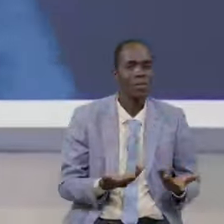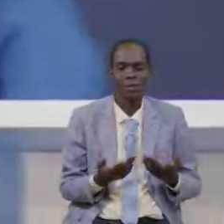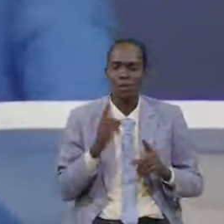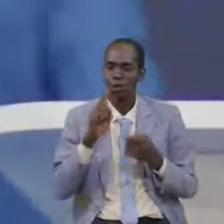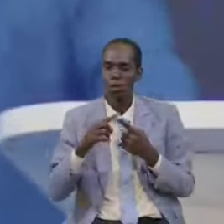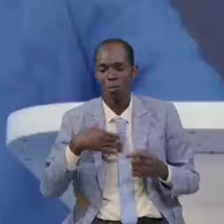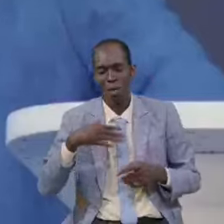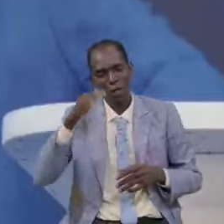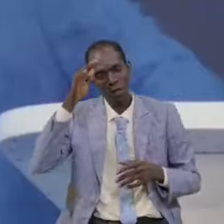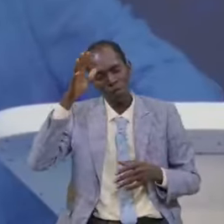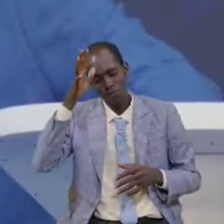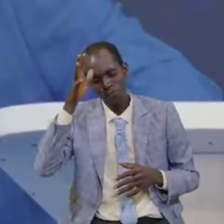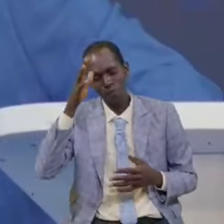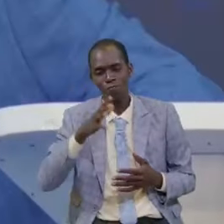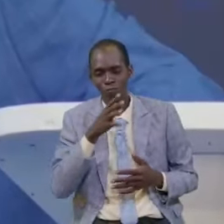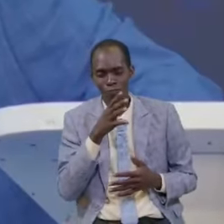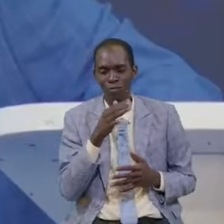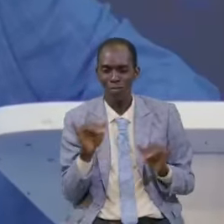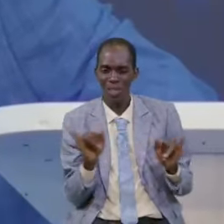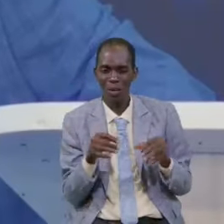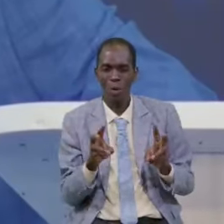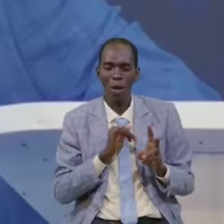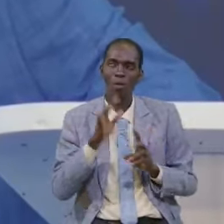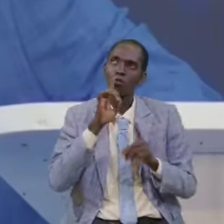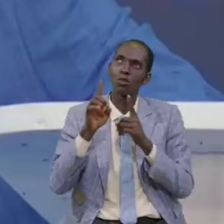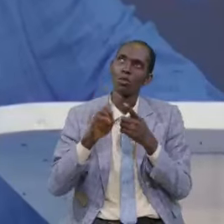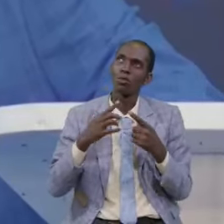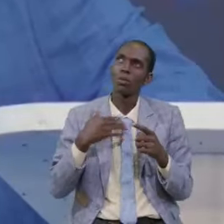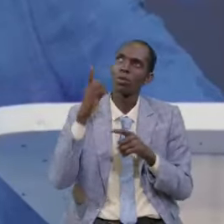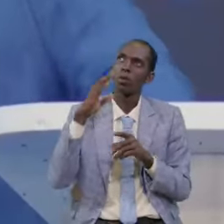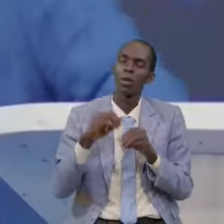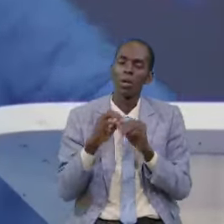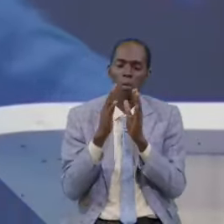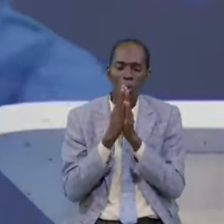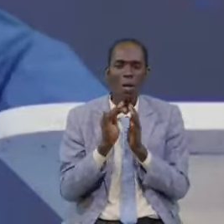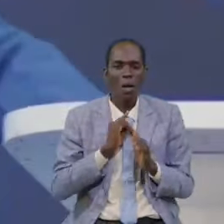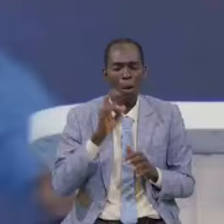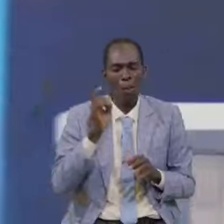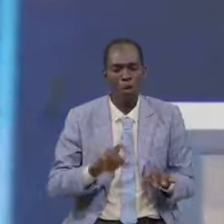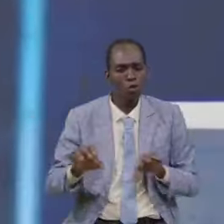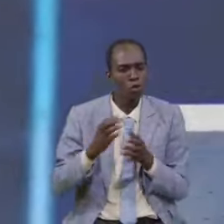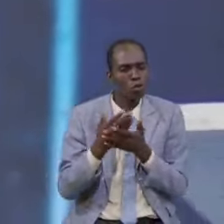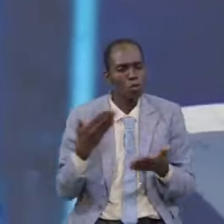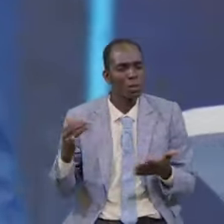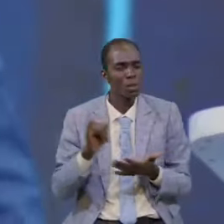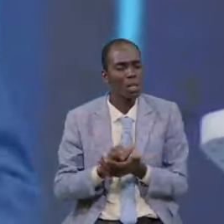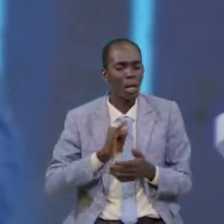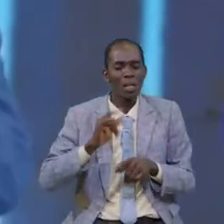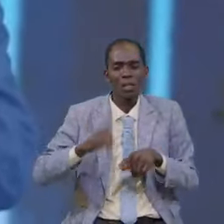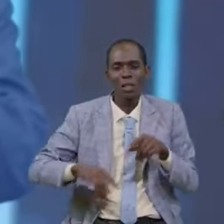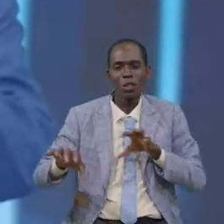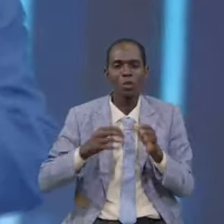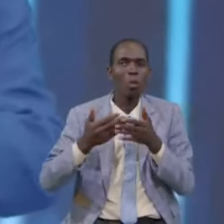faith, I'm going to believe something today that I didn't believe for yesterday. It is that